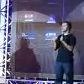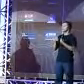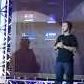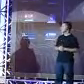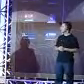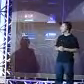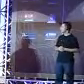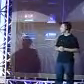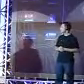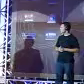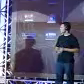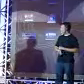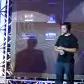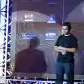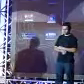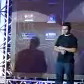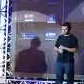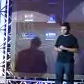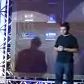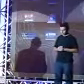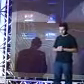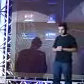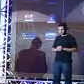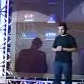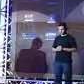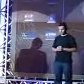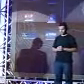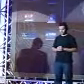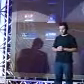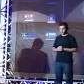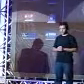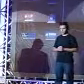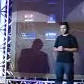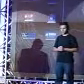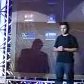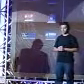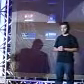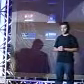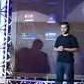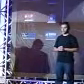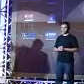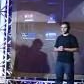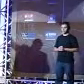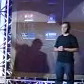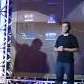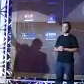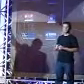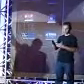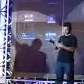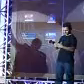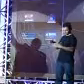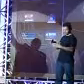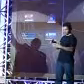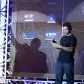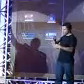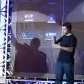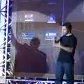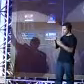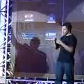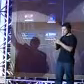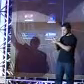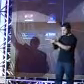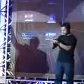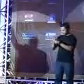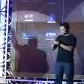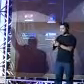and you see, for that 3 billion people, the city of God, the new